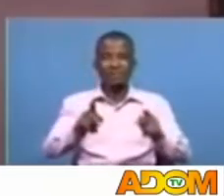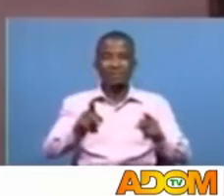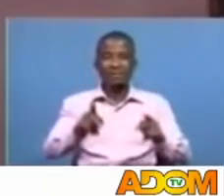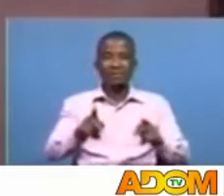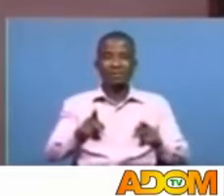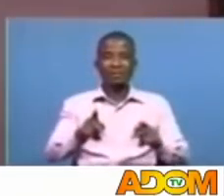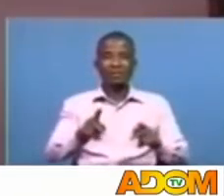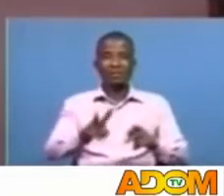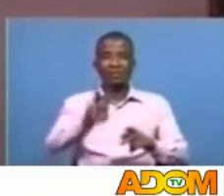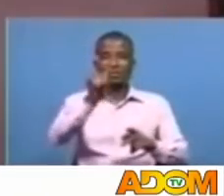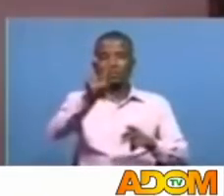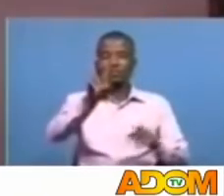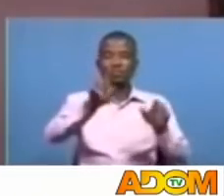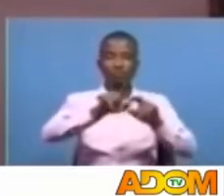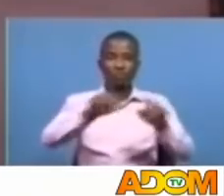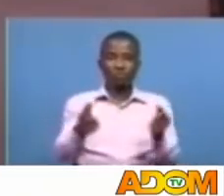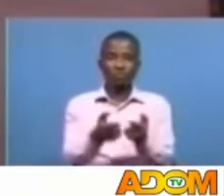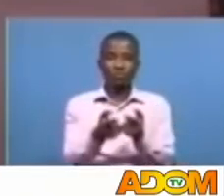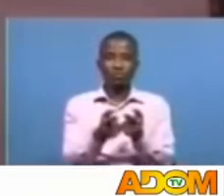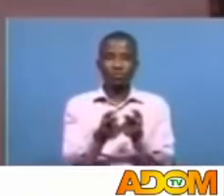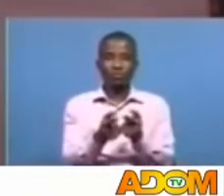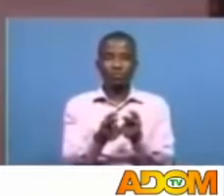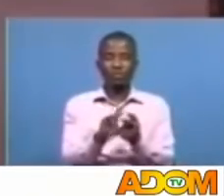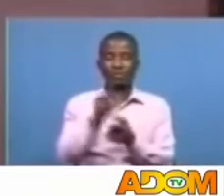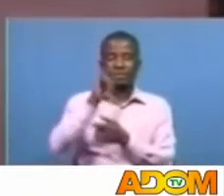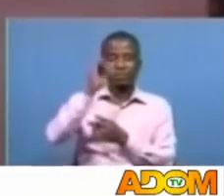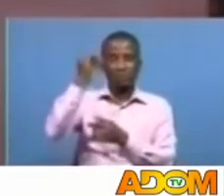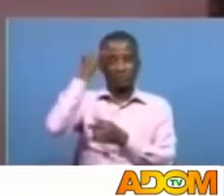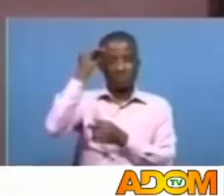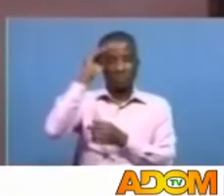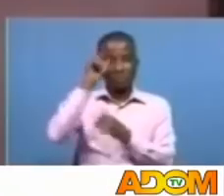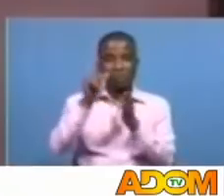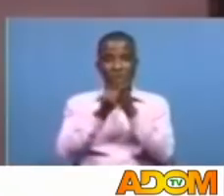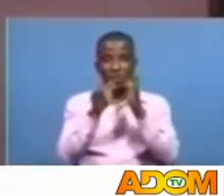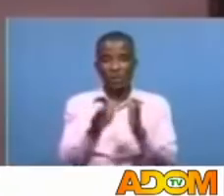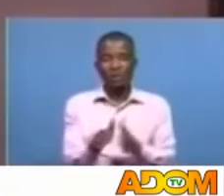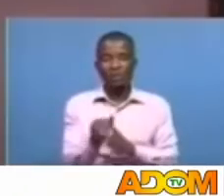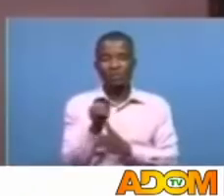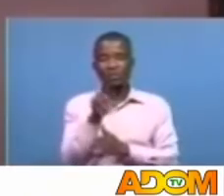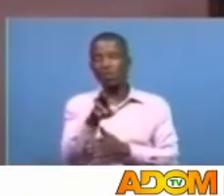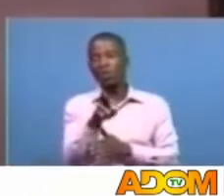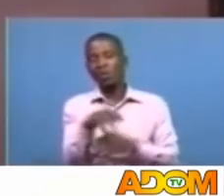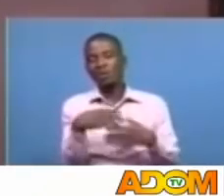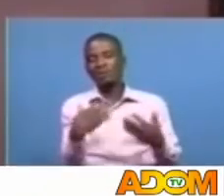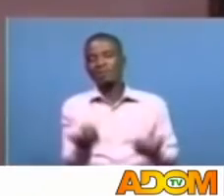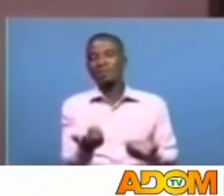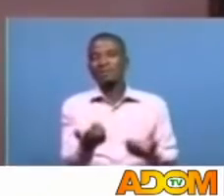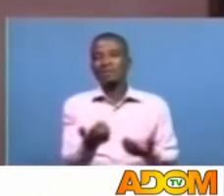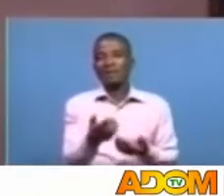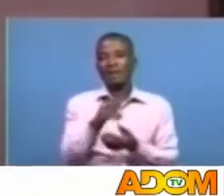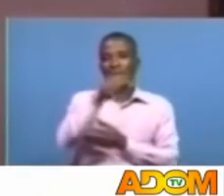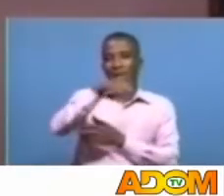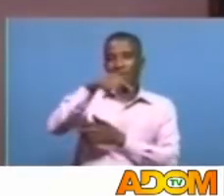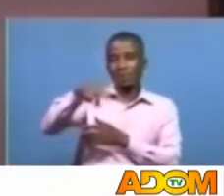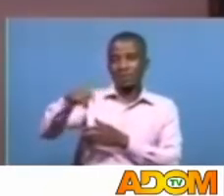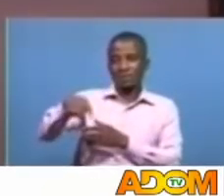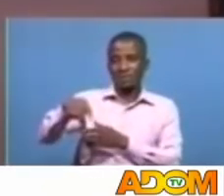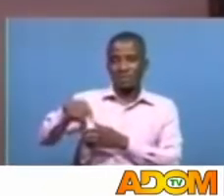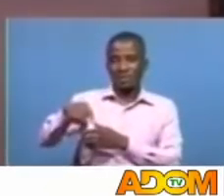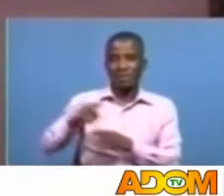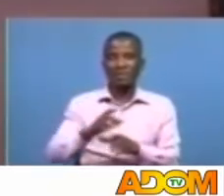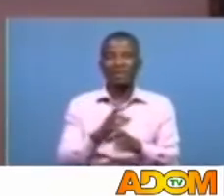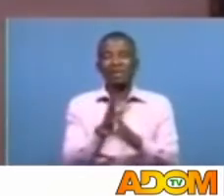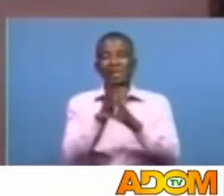any of the two parties, the petitioner or the second respondent,